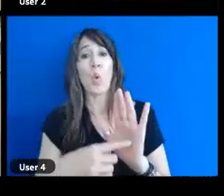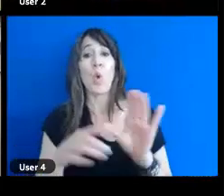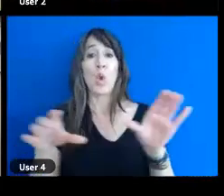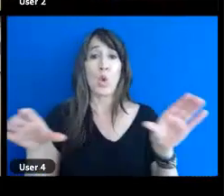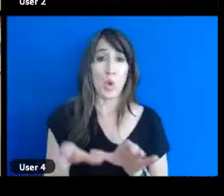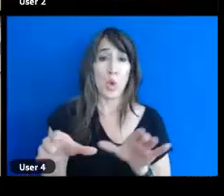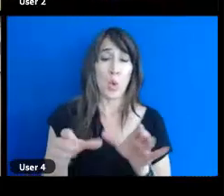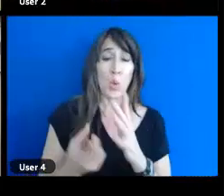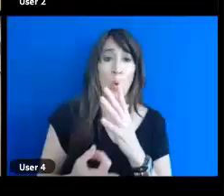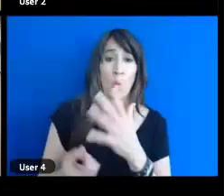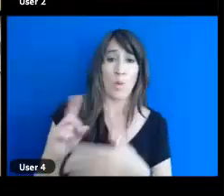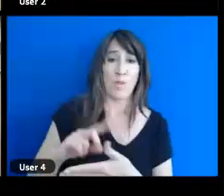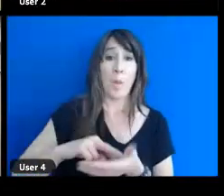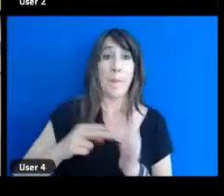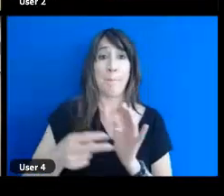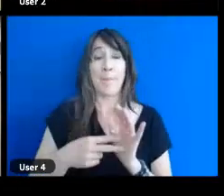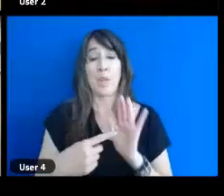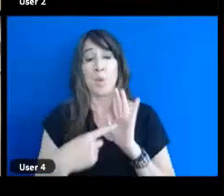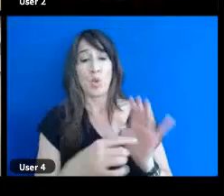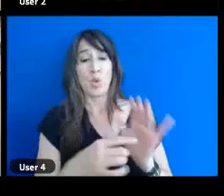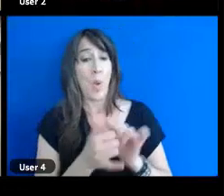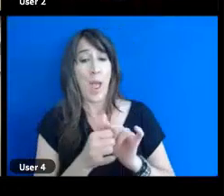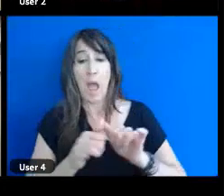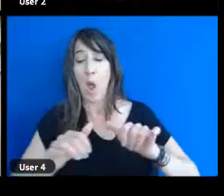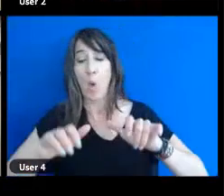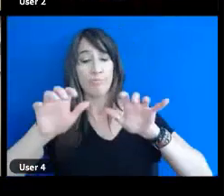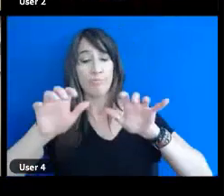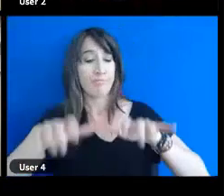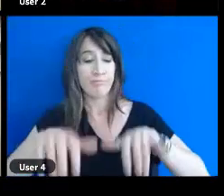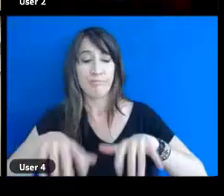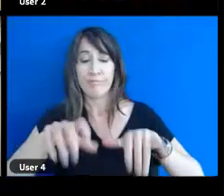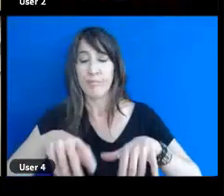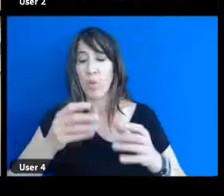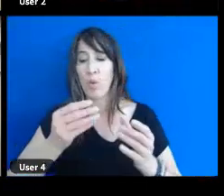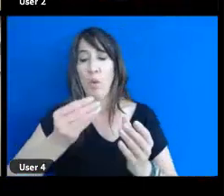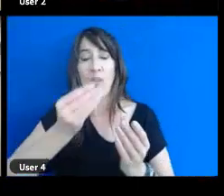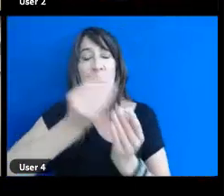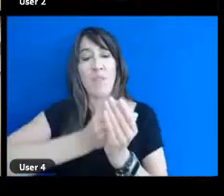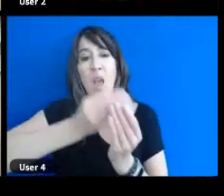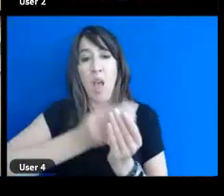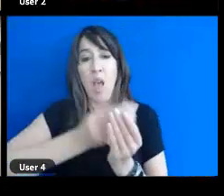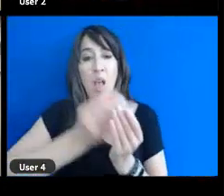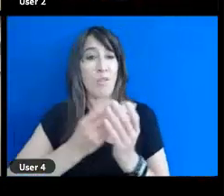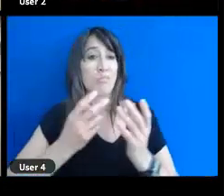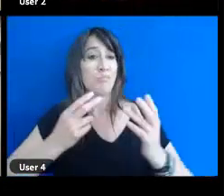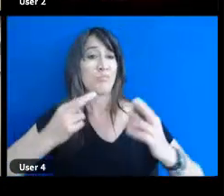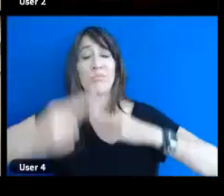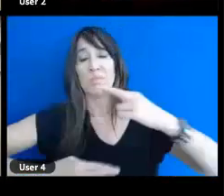in a structured interview, is show, do, review. So the candidate is shown how to do a task, for